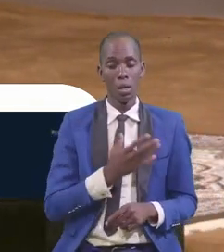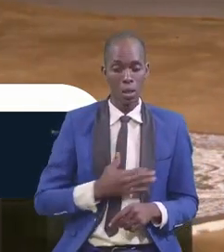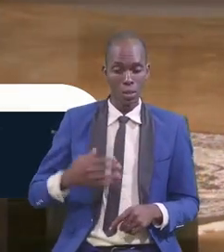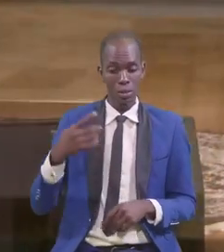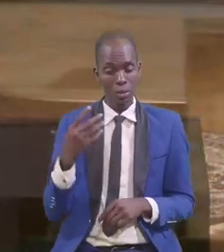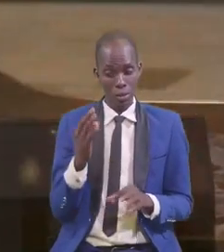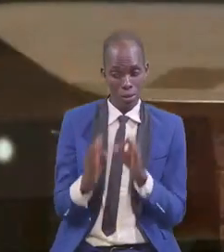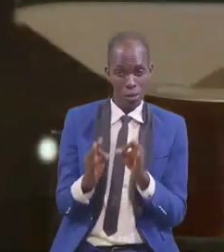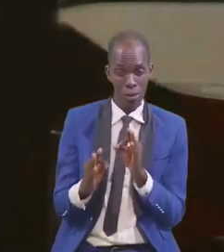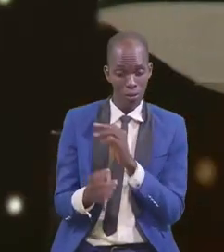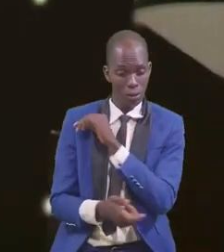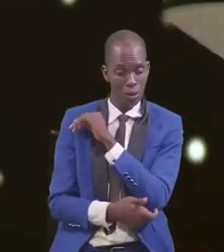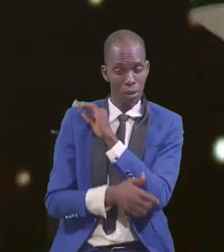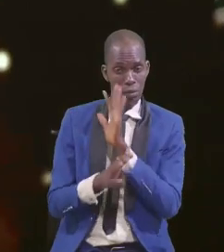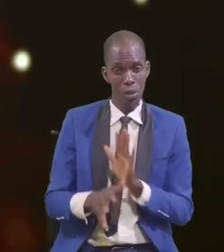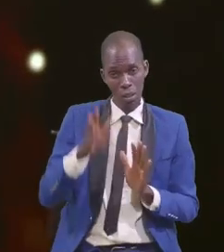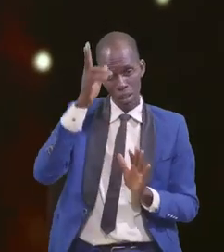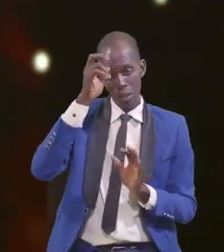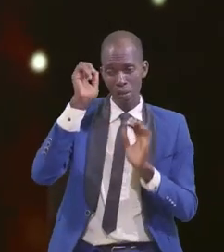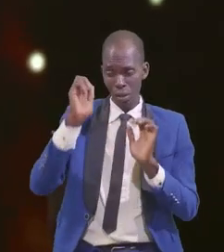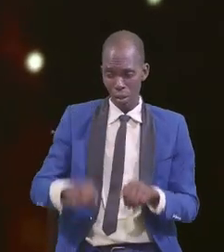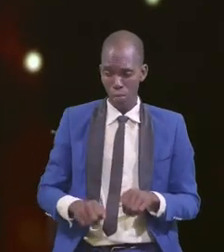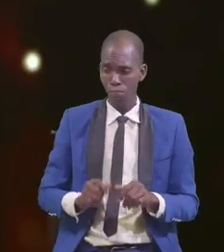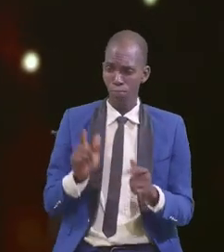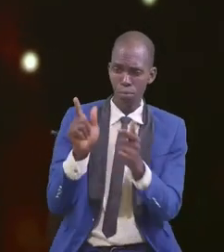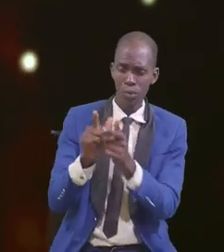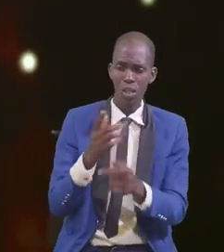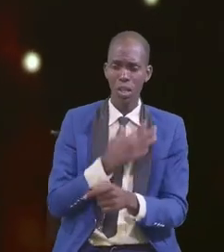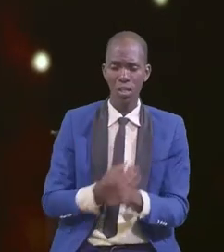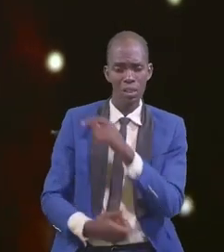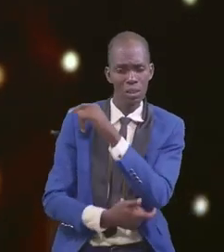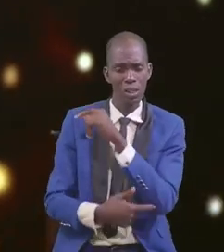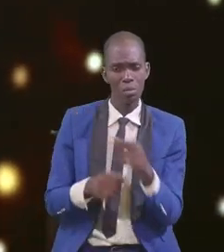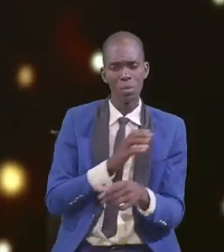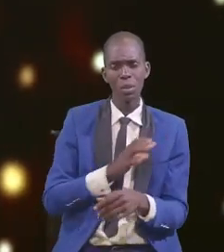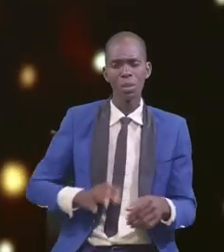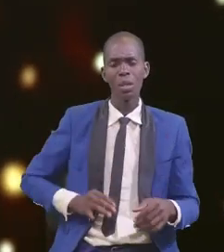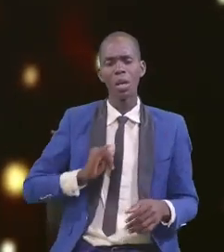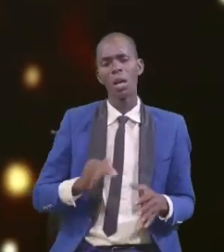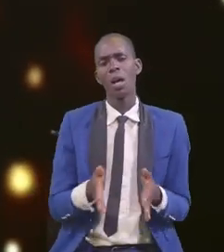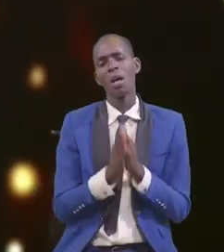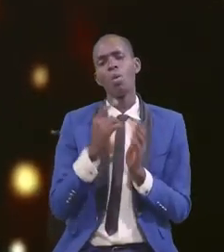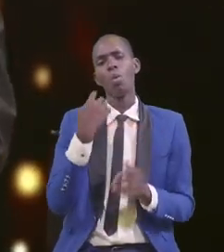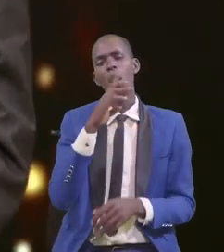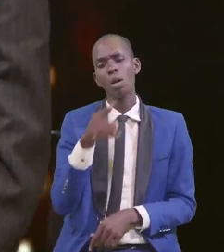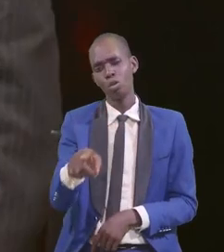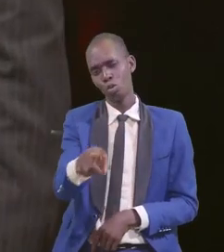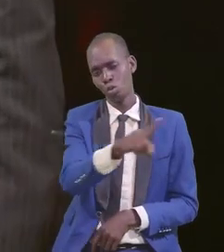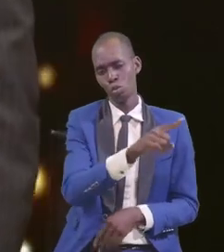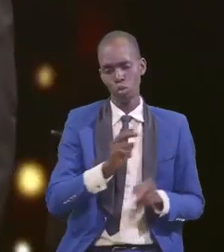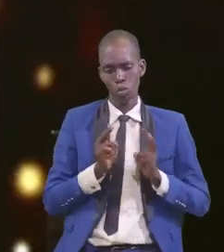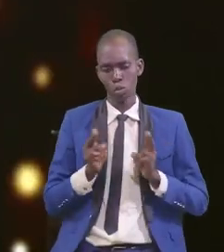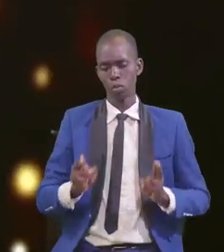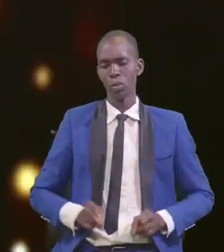tempt Christ, we Christians, who do we think we are, that the devil will not tempt us? No matter how